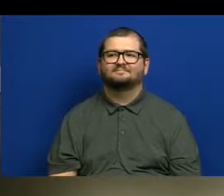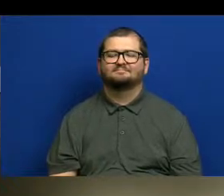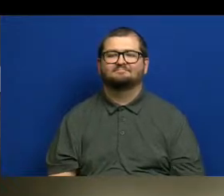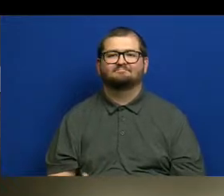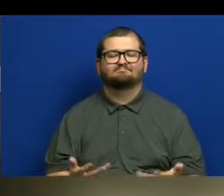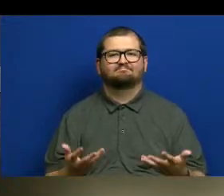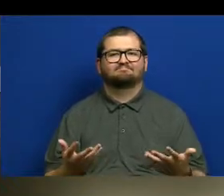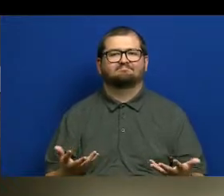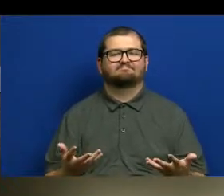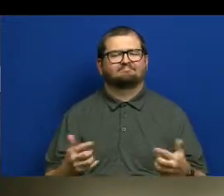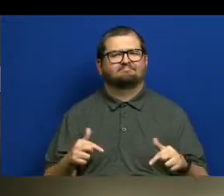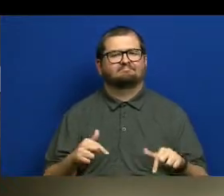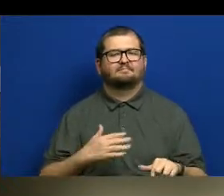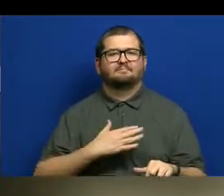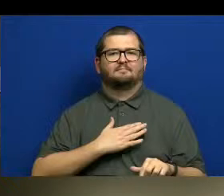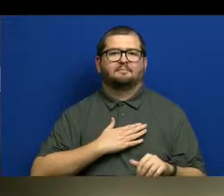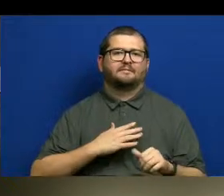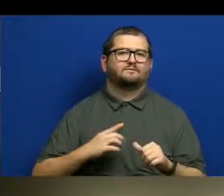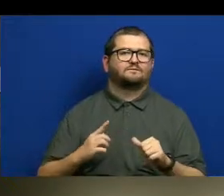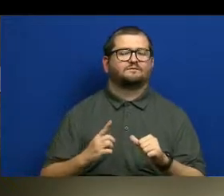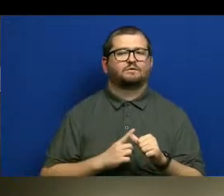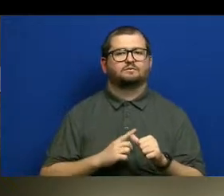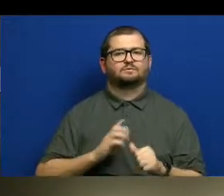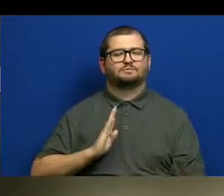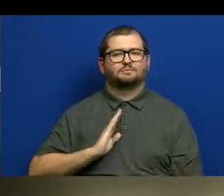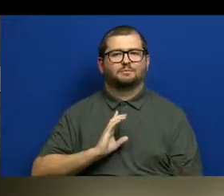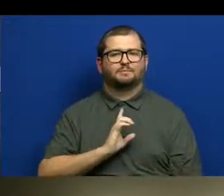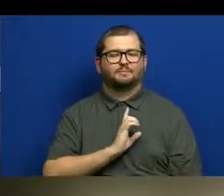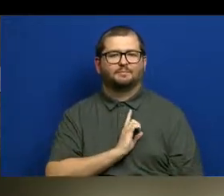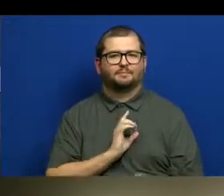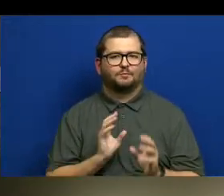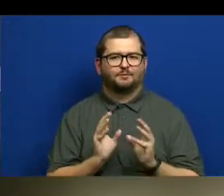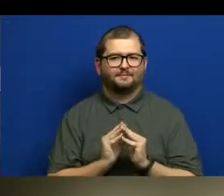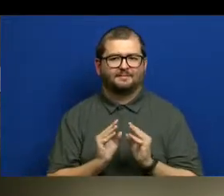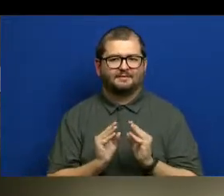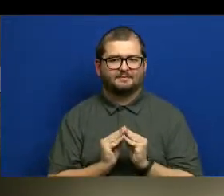Well, this is my first board meeting,